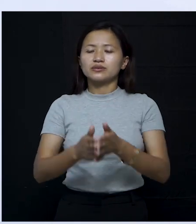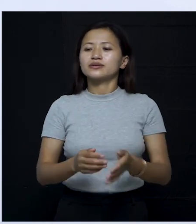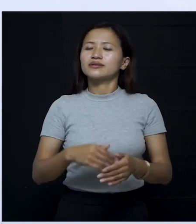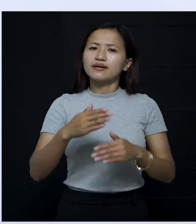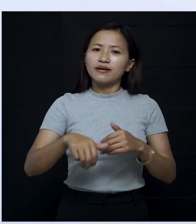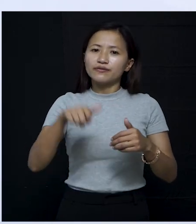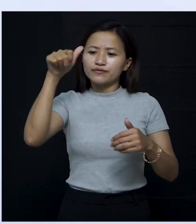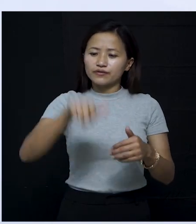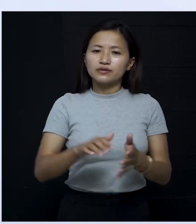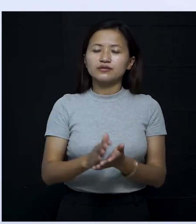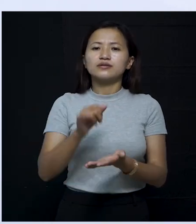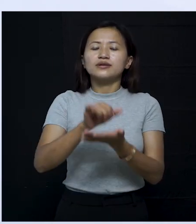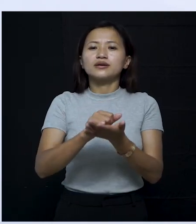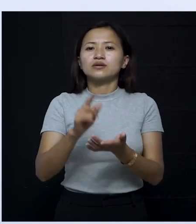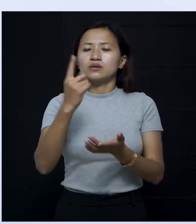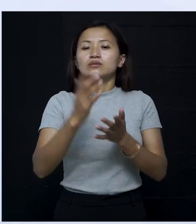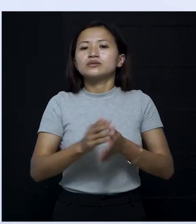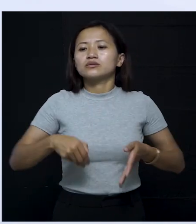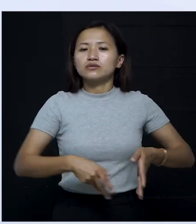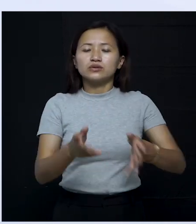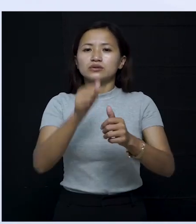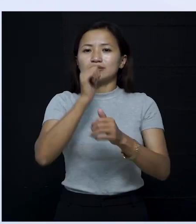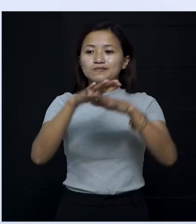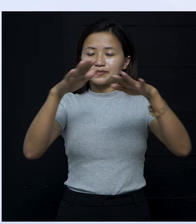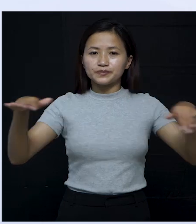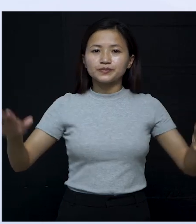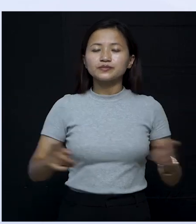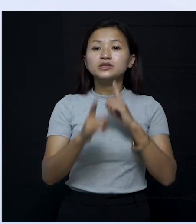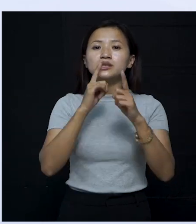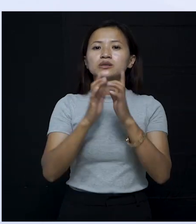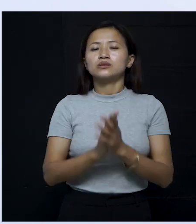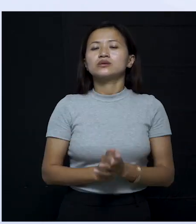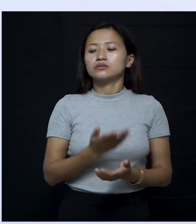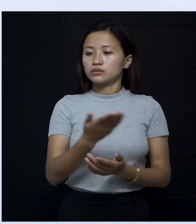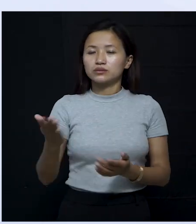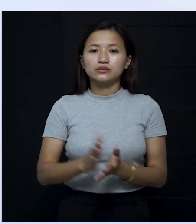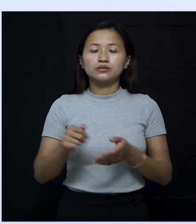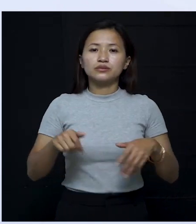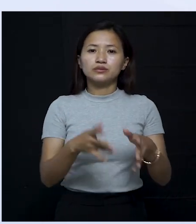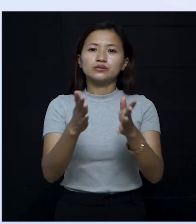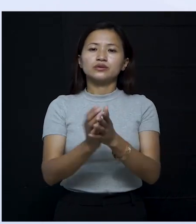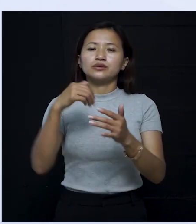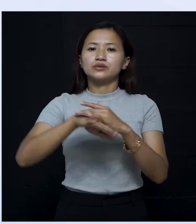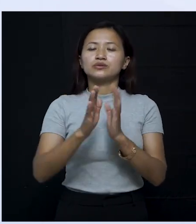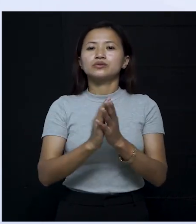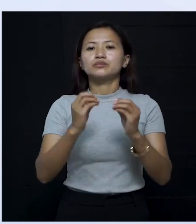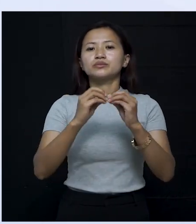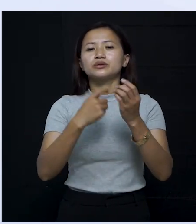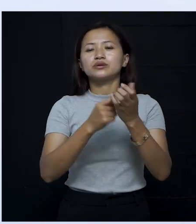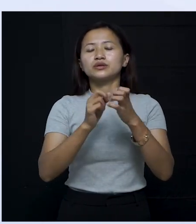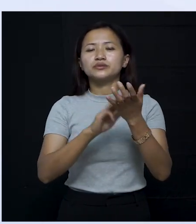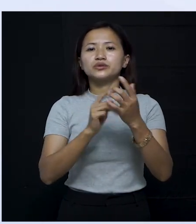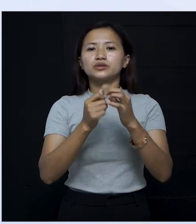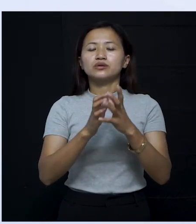here, what we will do is, we will talk about those rivers that are flowing into Brahmaputra,